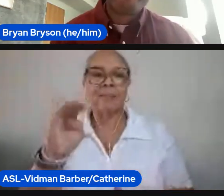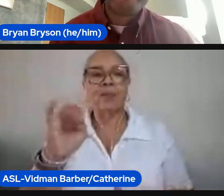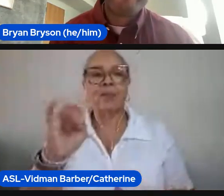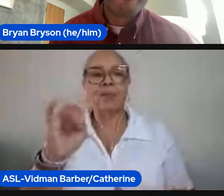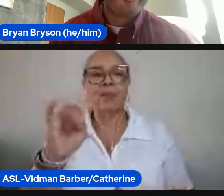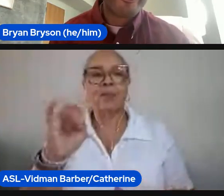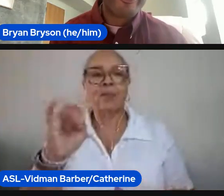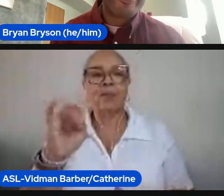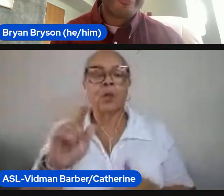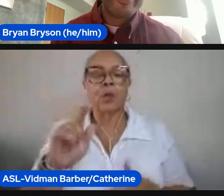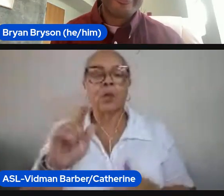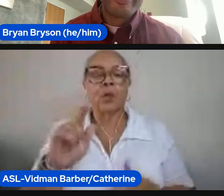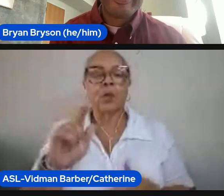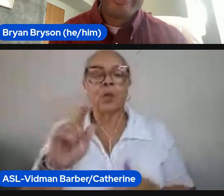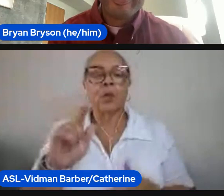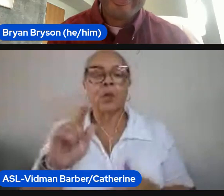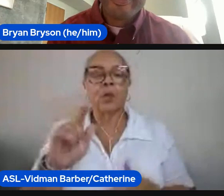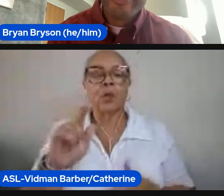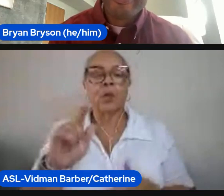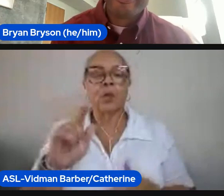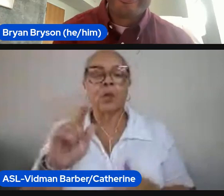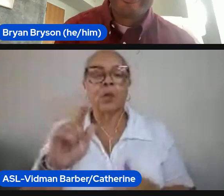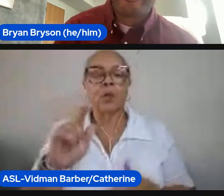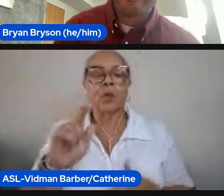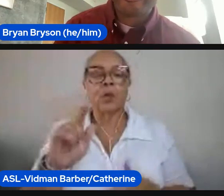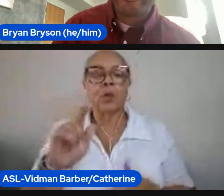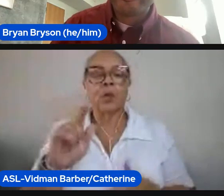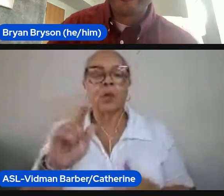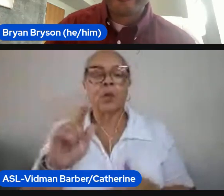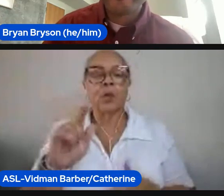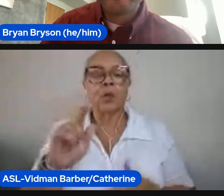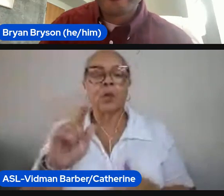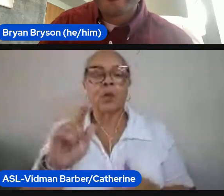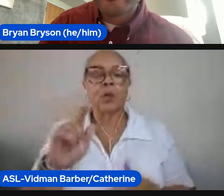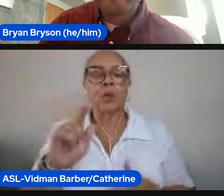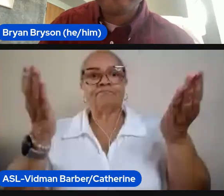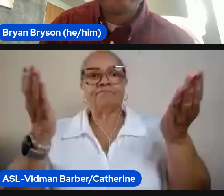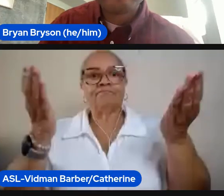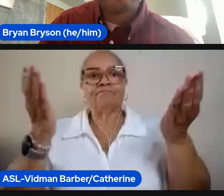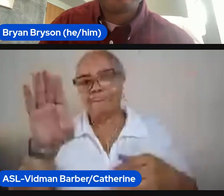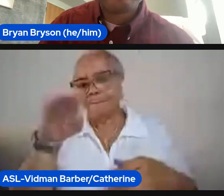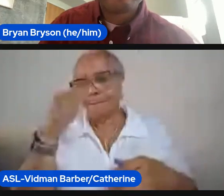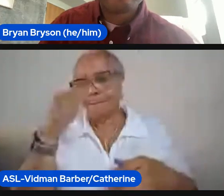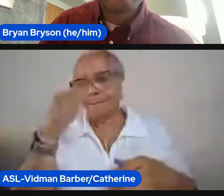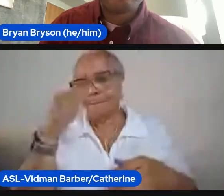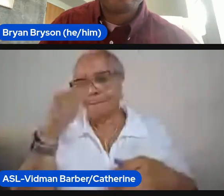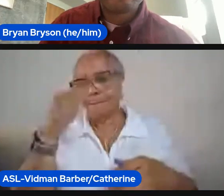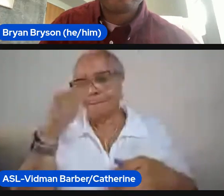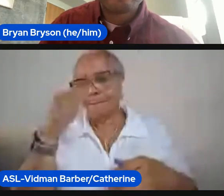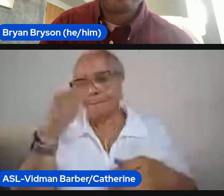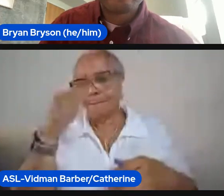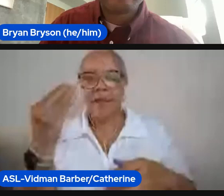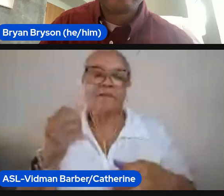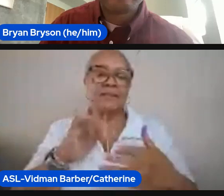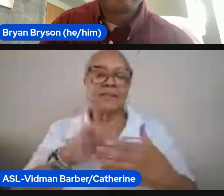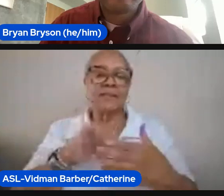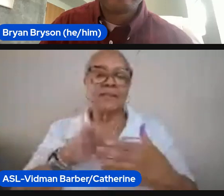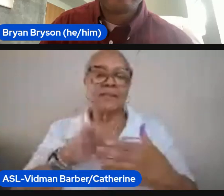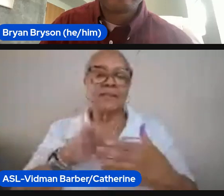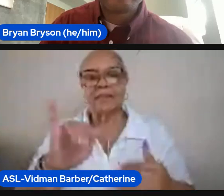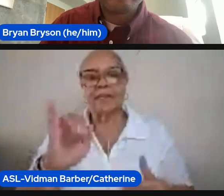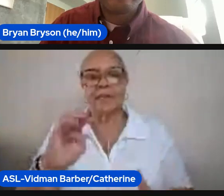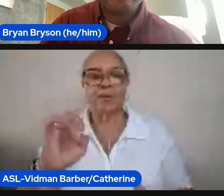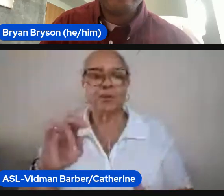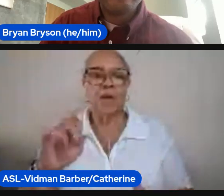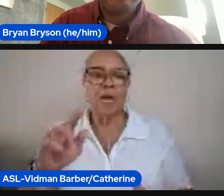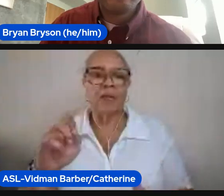we will celebrate, amplify, and support Black voices in immunology. Before we begin, we would like to thank our